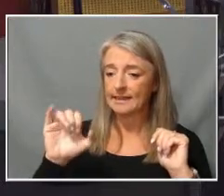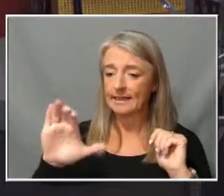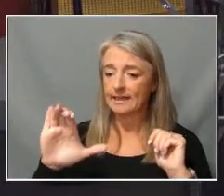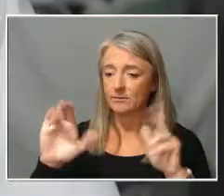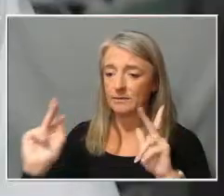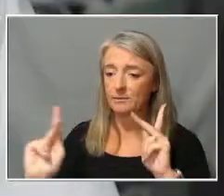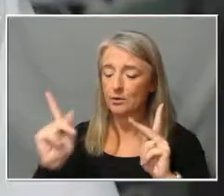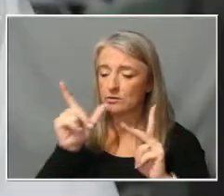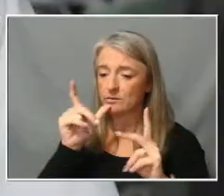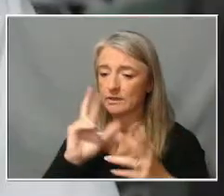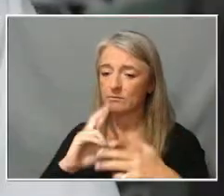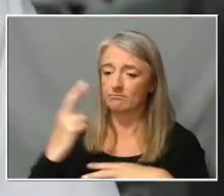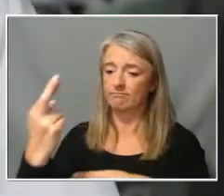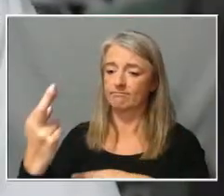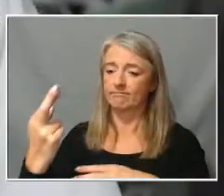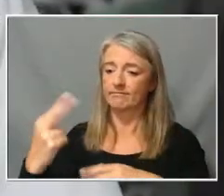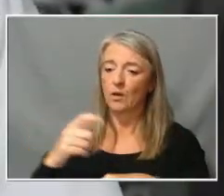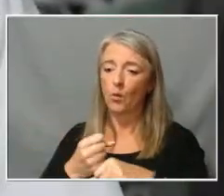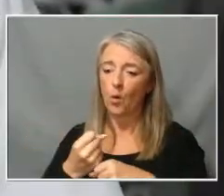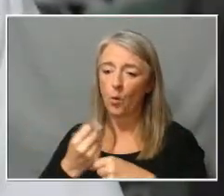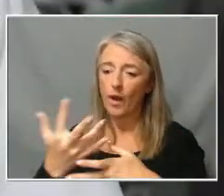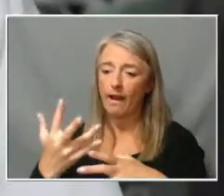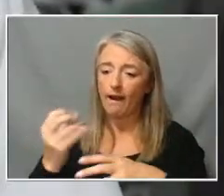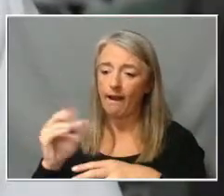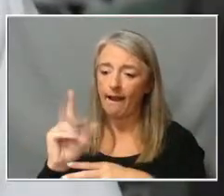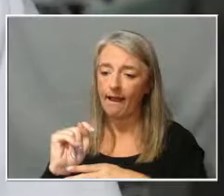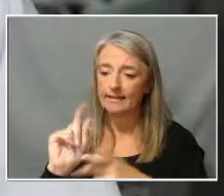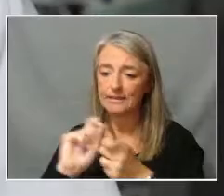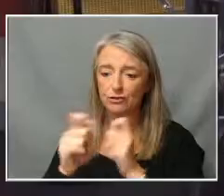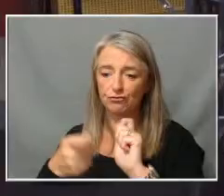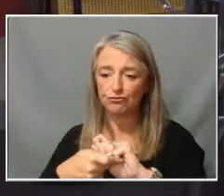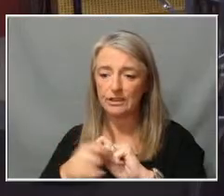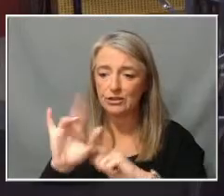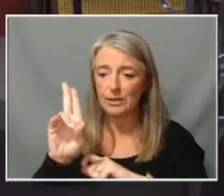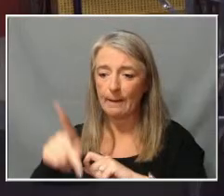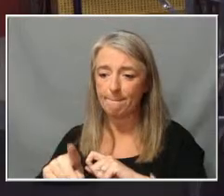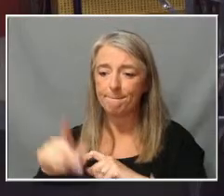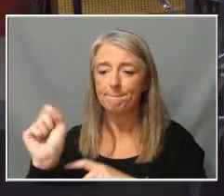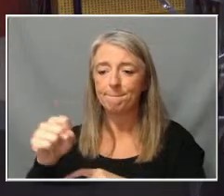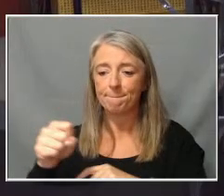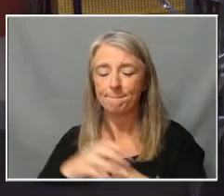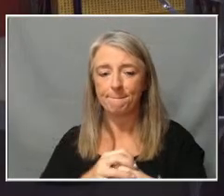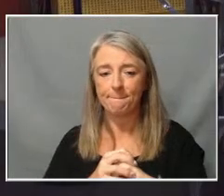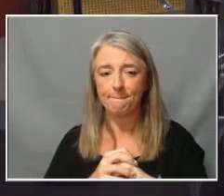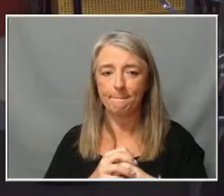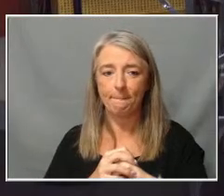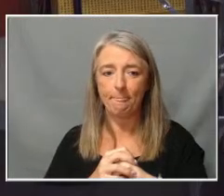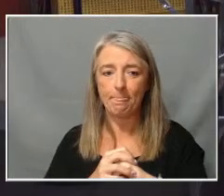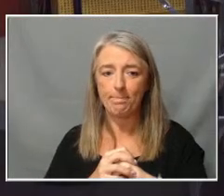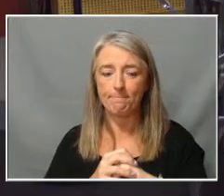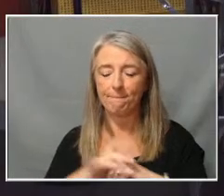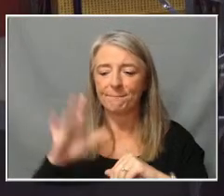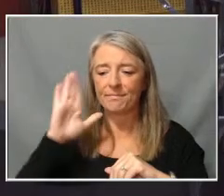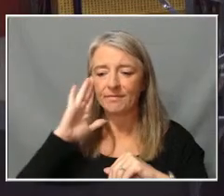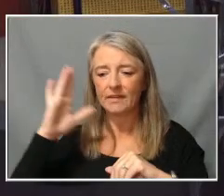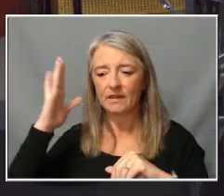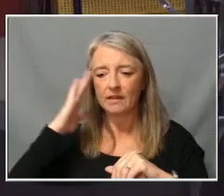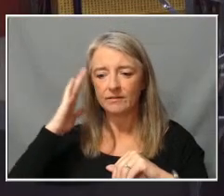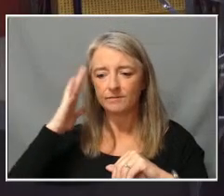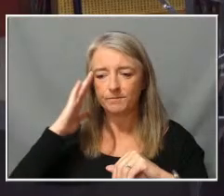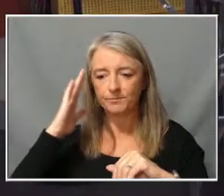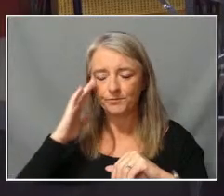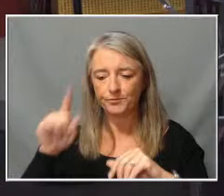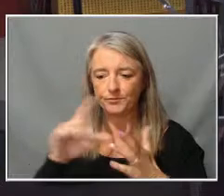out and you do need to update. Tune it up. Tune it up. Tune it up, yeah. just like anything. And I think I know the answer to this question because I learned that you